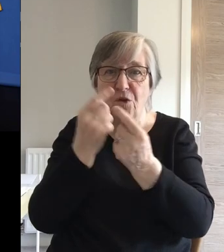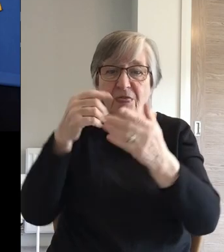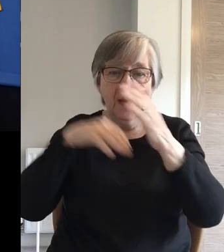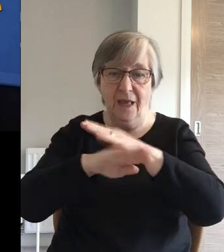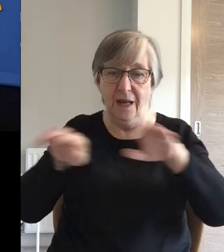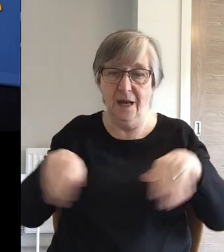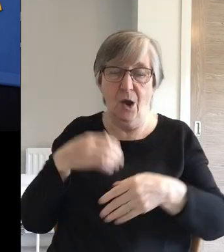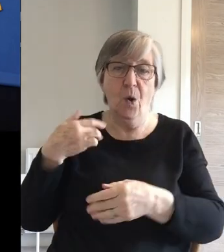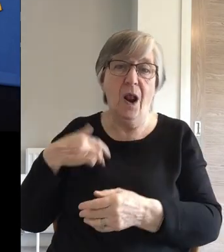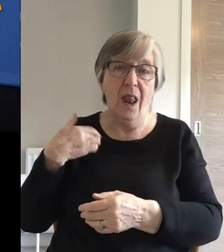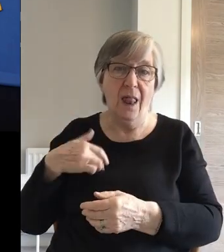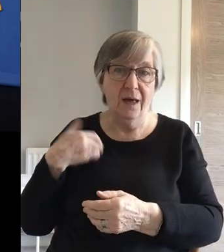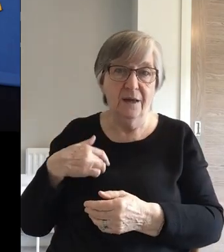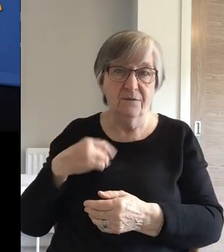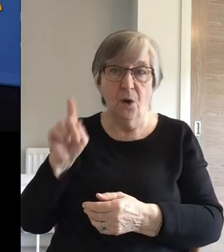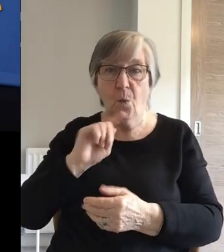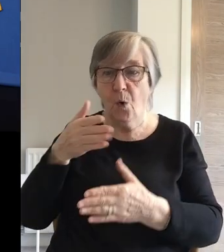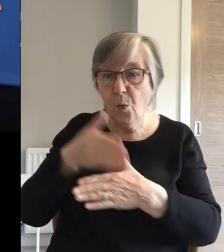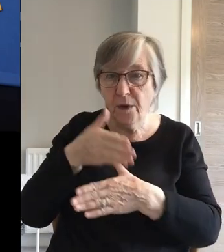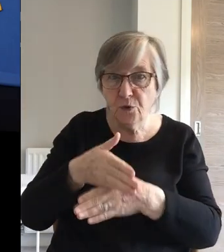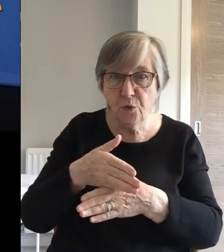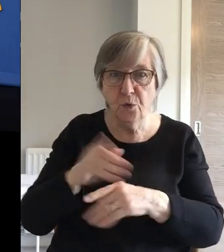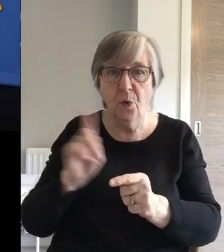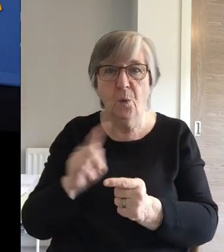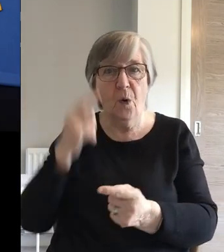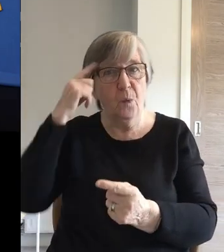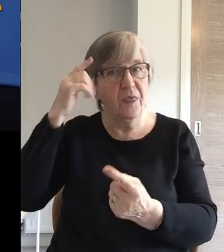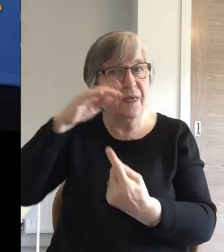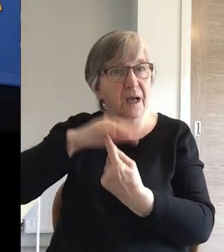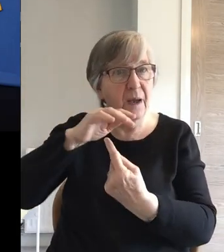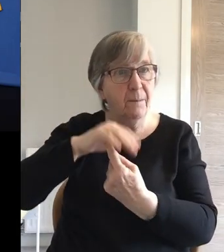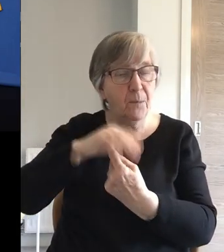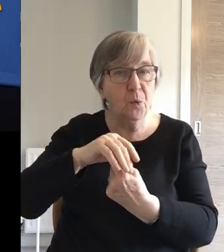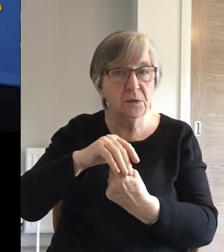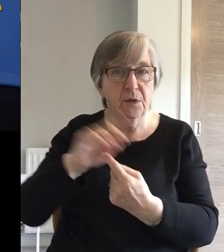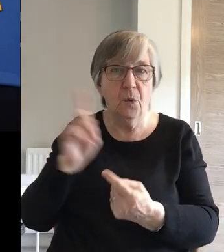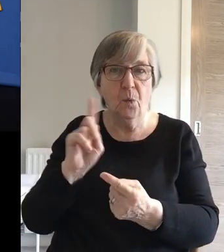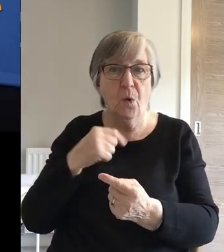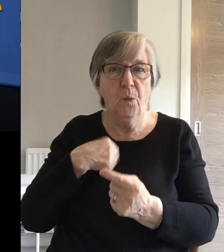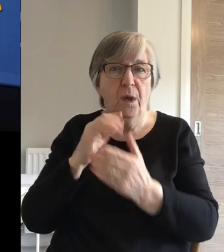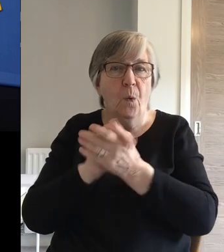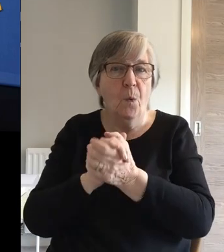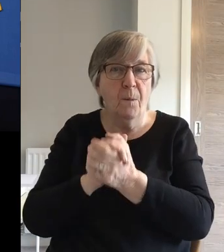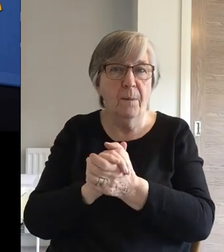life's activities and life's priorities and life's aspirations that we're called to.